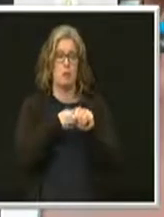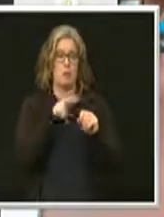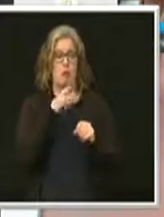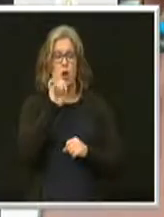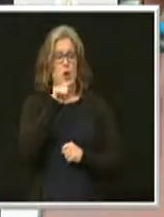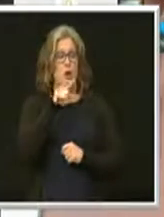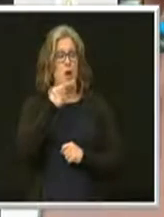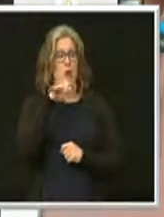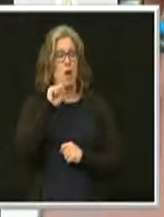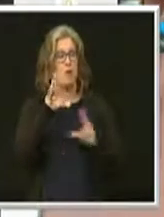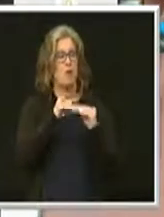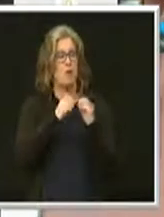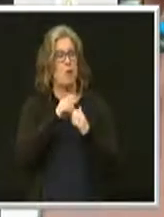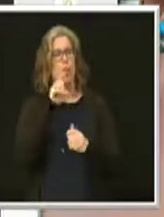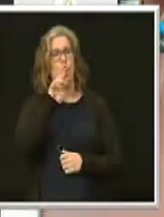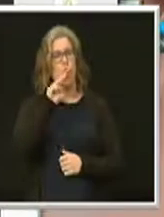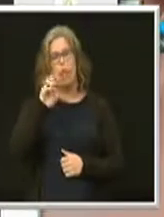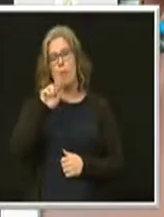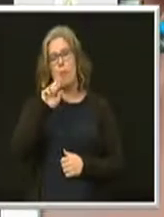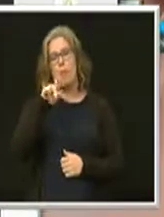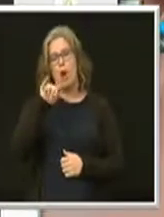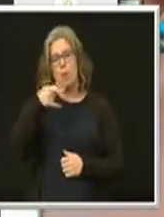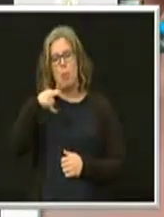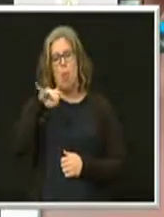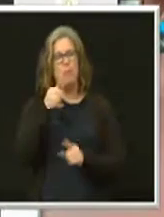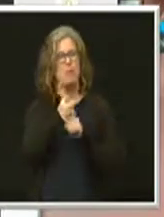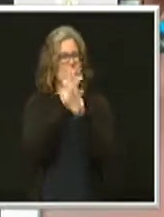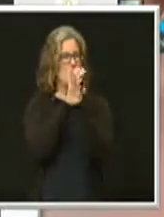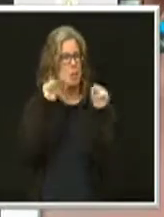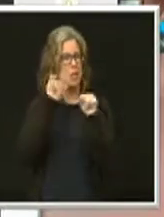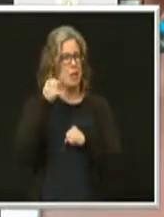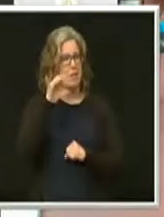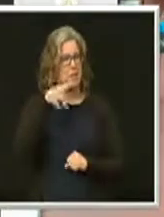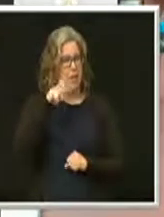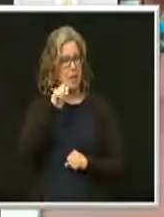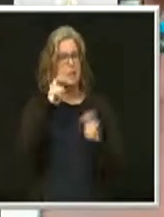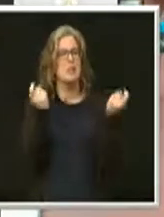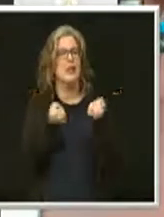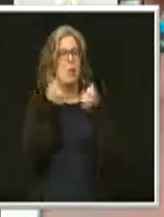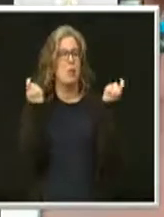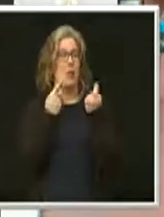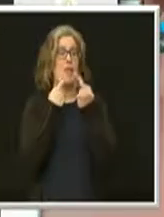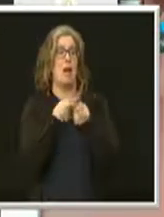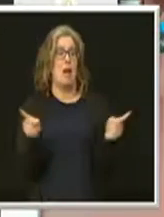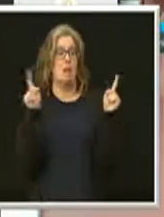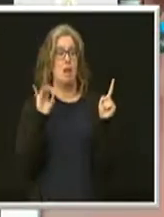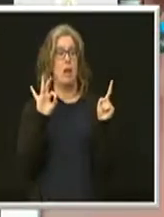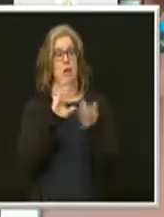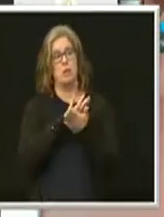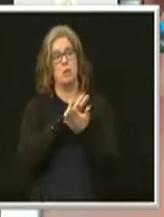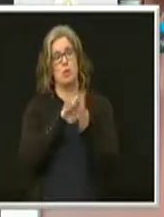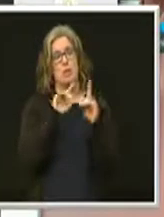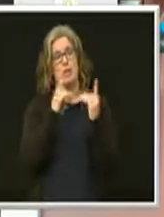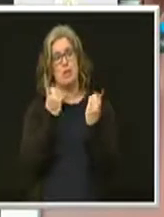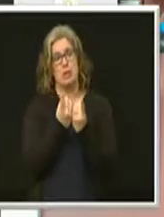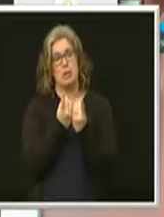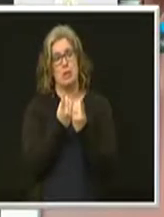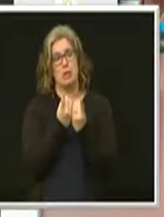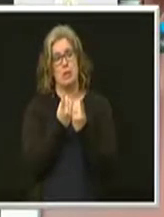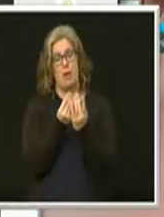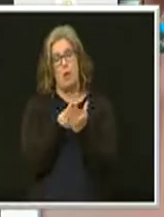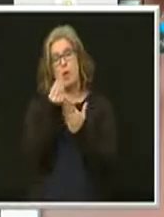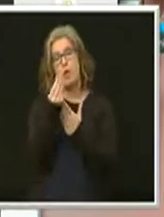conference today with Dr. Marty Polio, the superintendent at JCPS, to celebrate the announcement of the school district